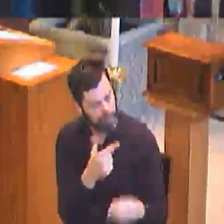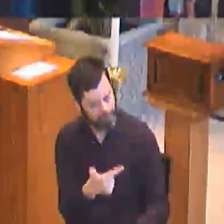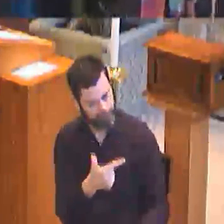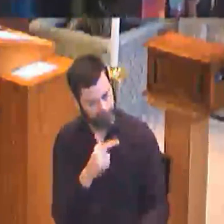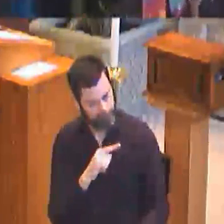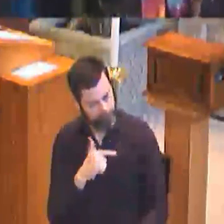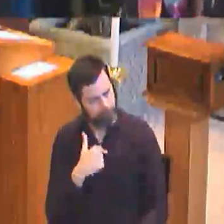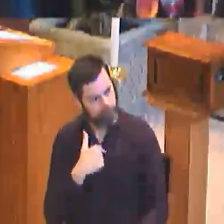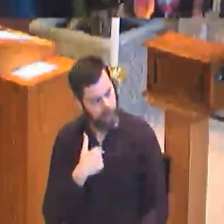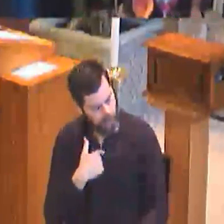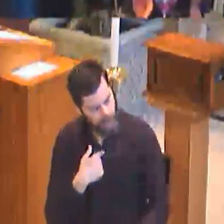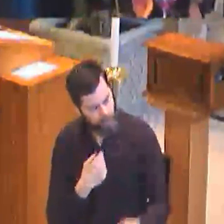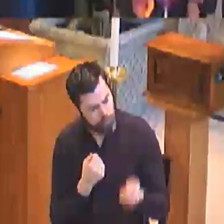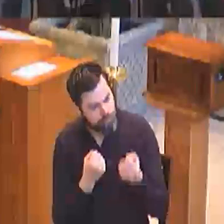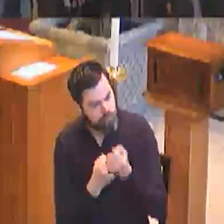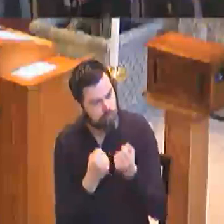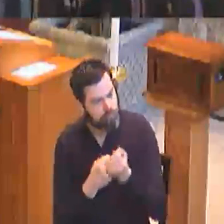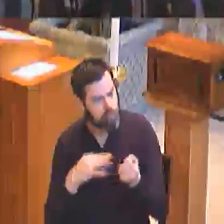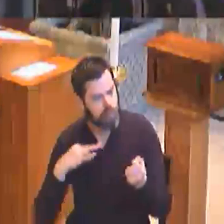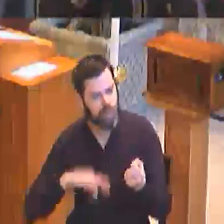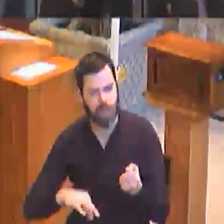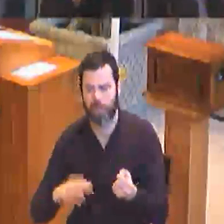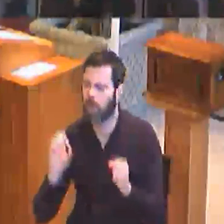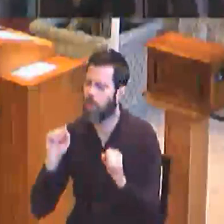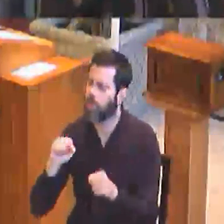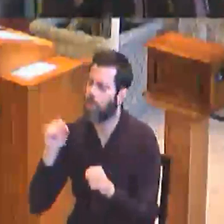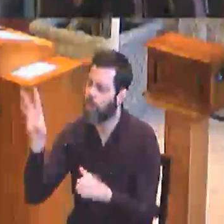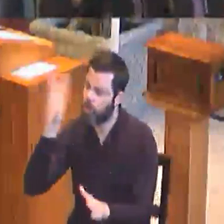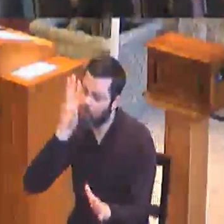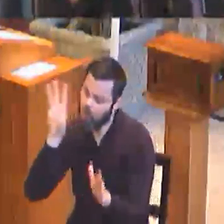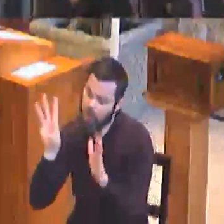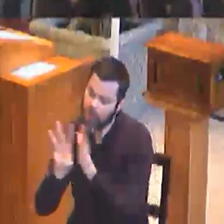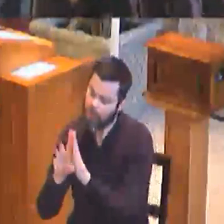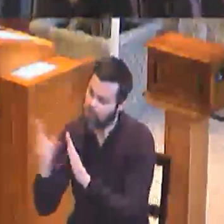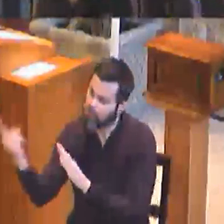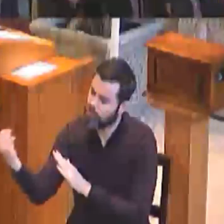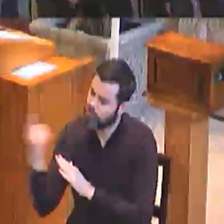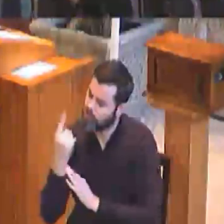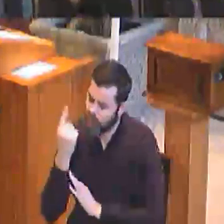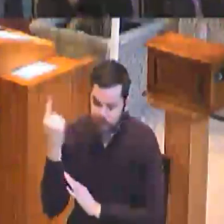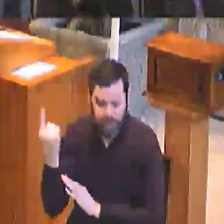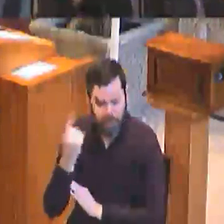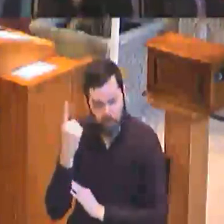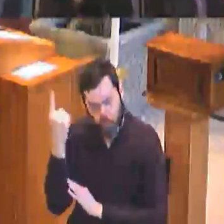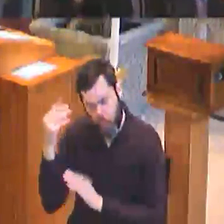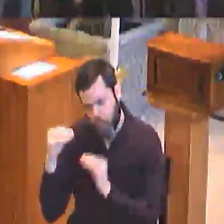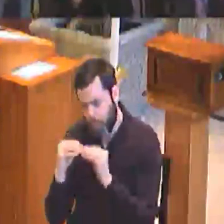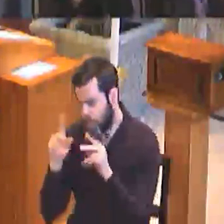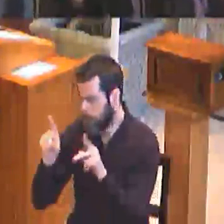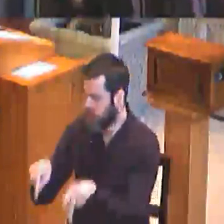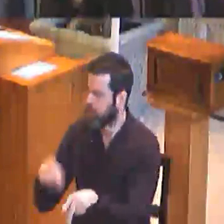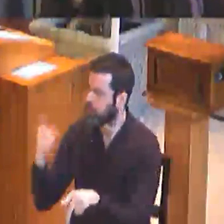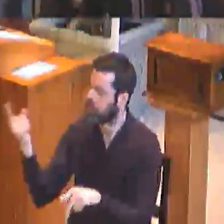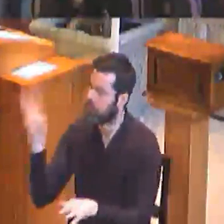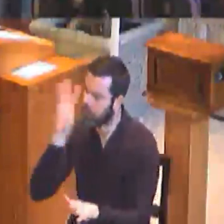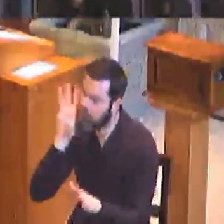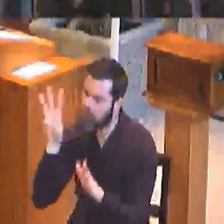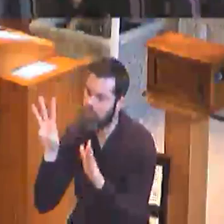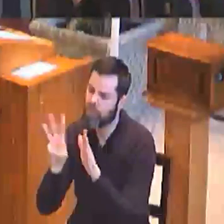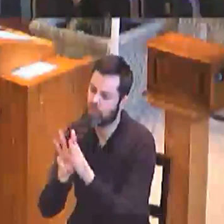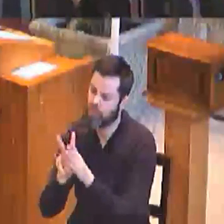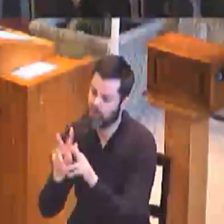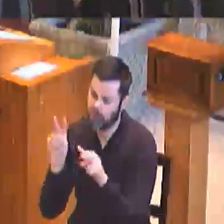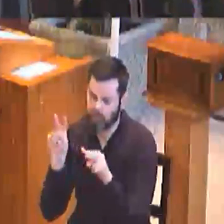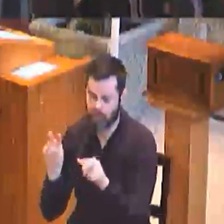Yeah. Turn the table. Can I get a witness? Can I get a witness? Just need one more. Just need one more witness. That God's